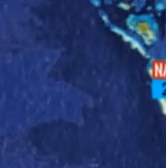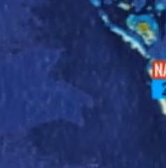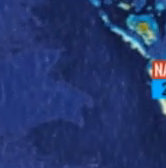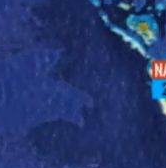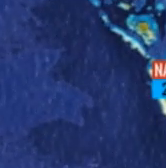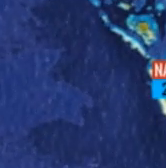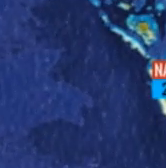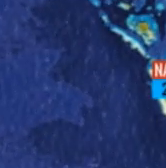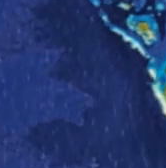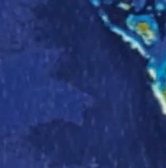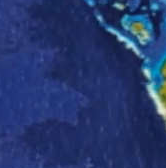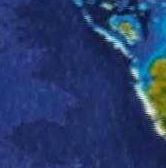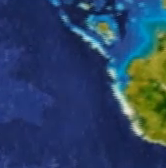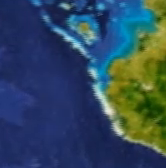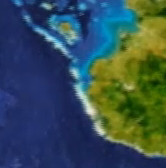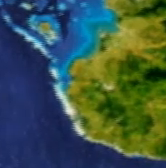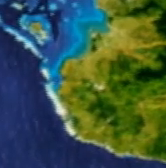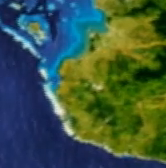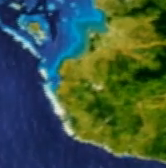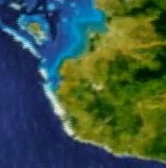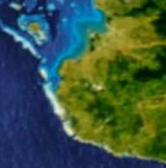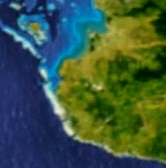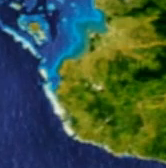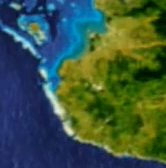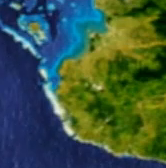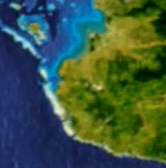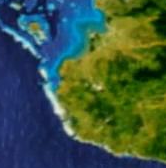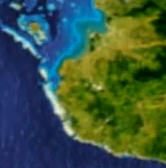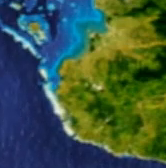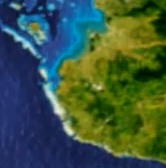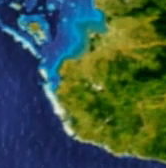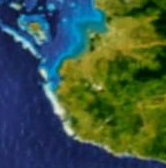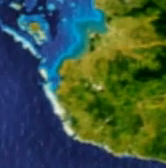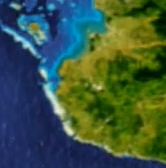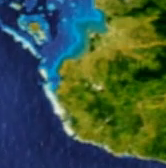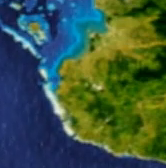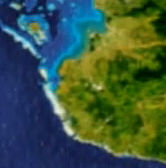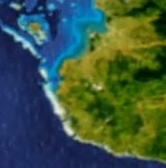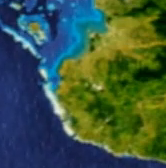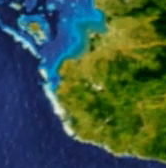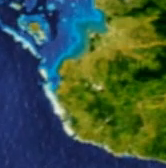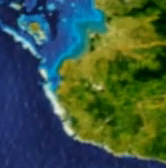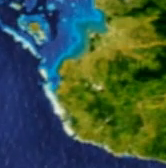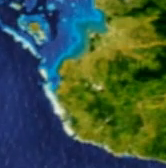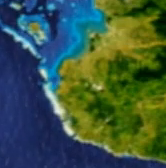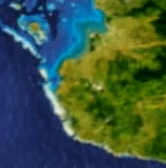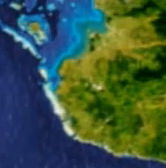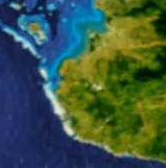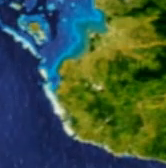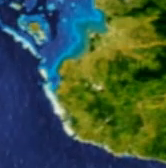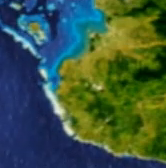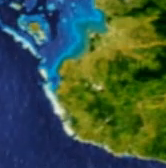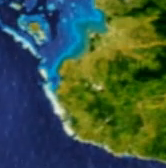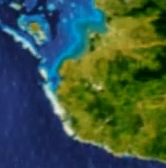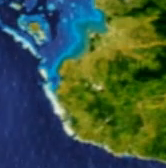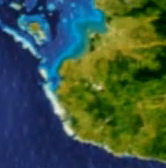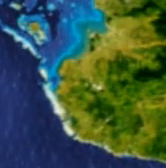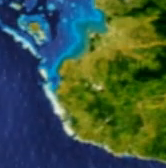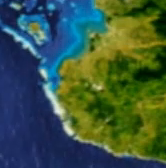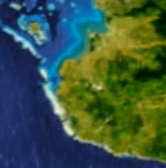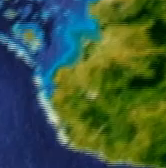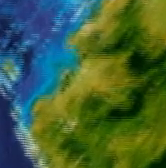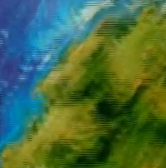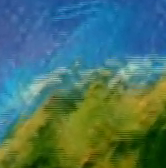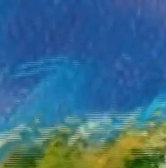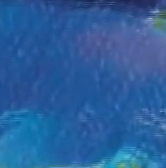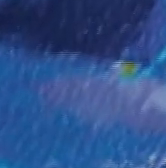and isolated thunderstorms. Eastwards from Pacific Harbour to Suva, more of the same cloudy periods, showers and isolated